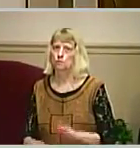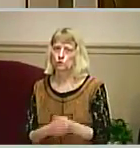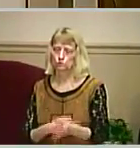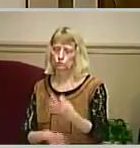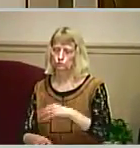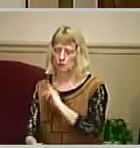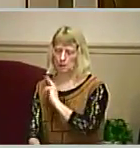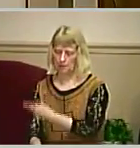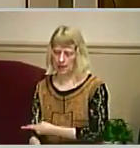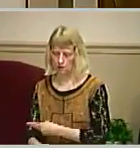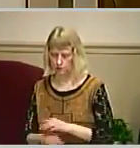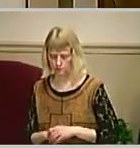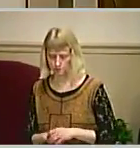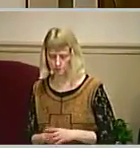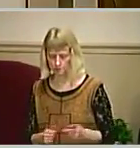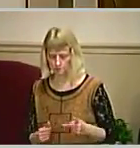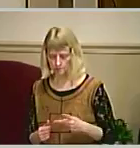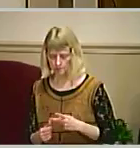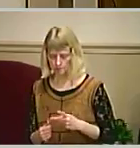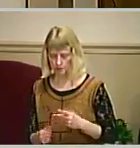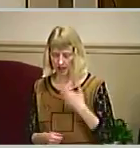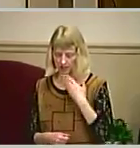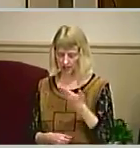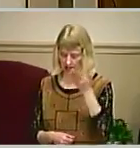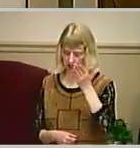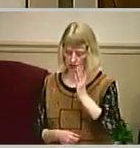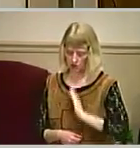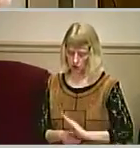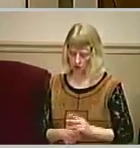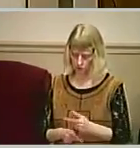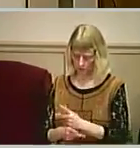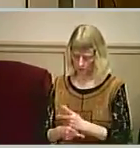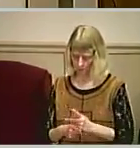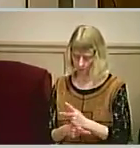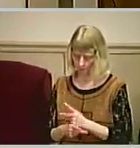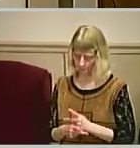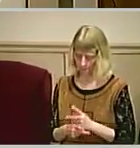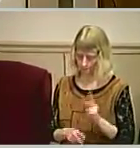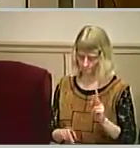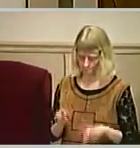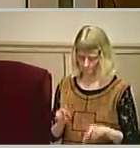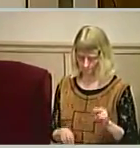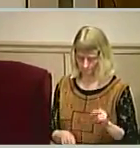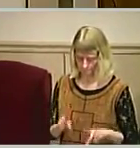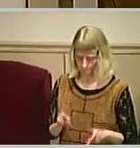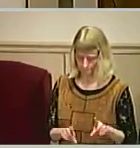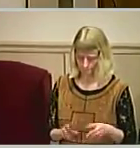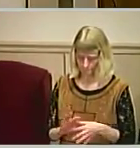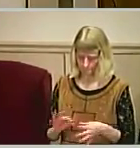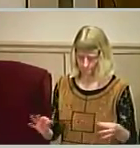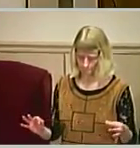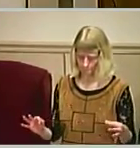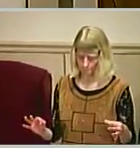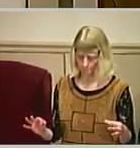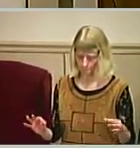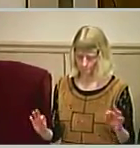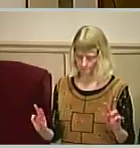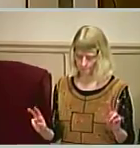power. Secondly, let's thank God for an administration, and I'm going to use this next phrase